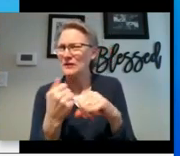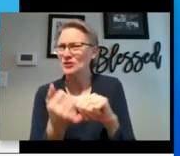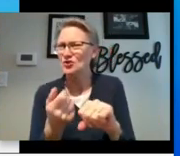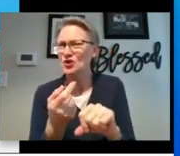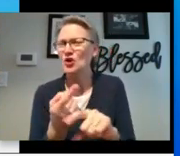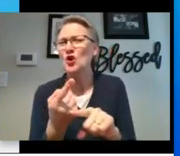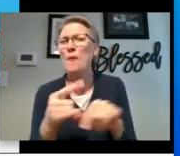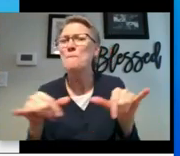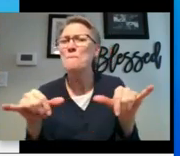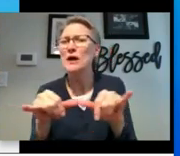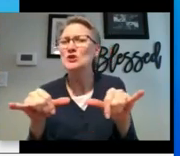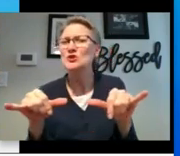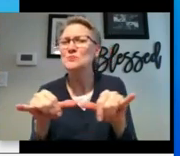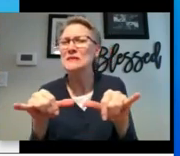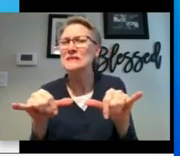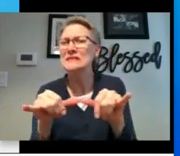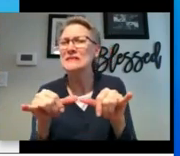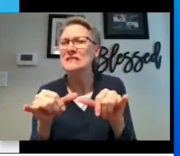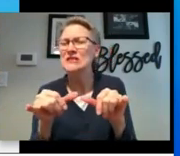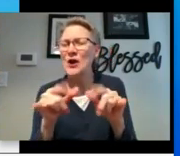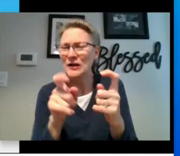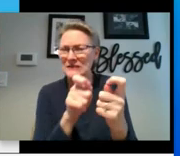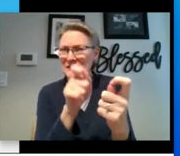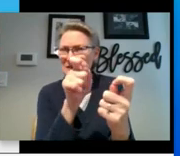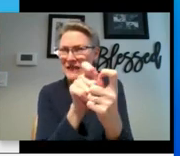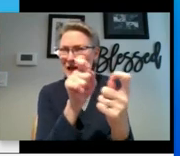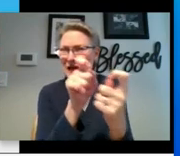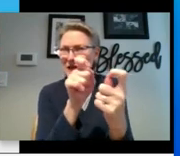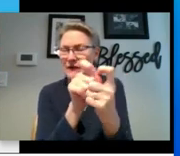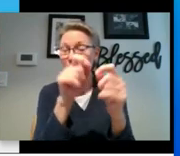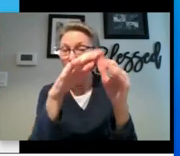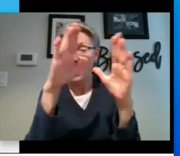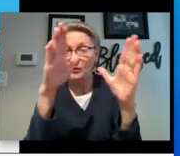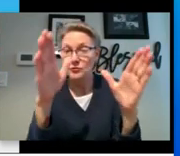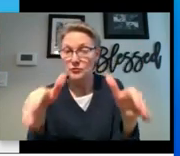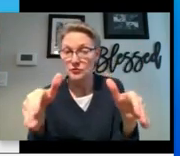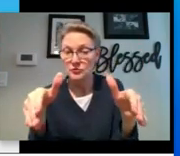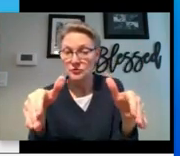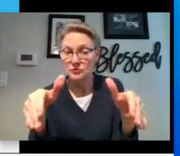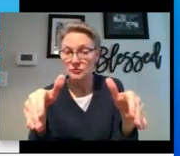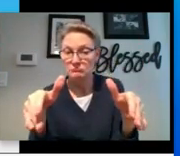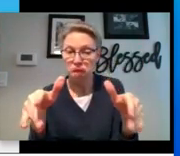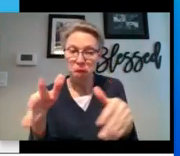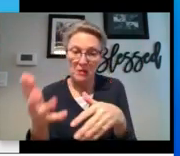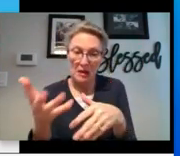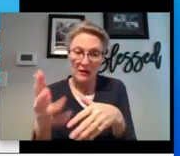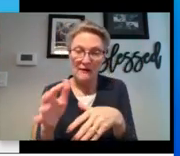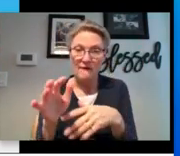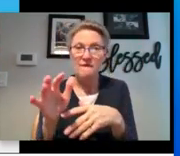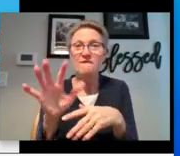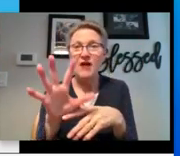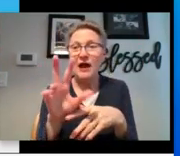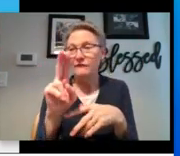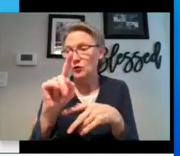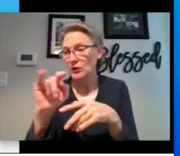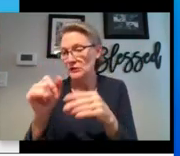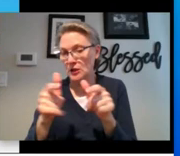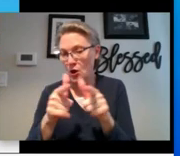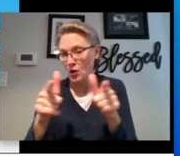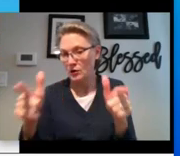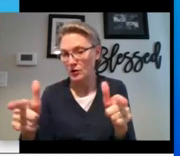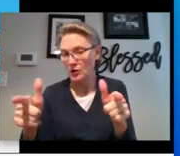your measurements are making sense, right? So that, like, if your house is 5 units long, your